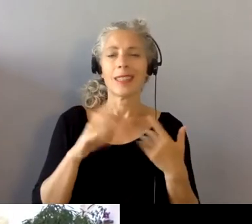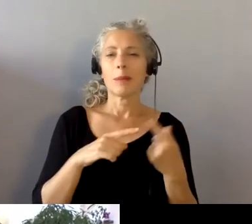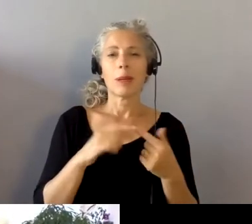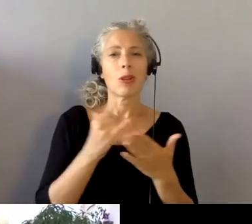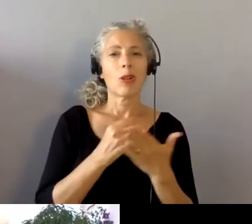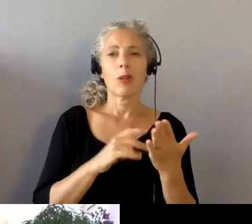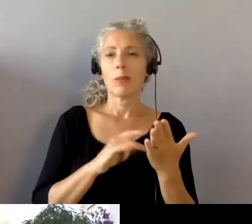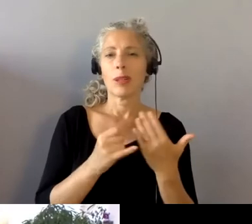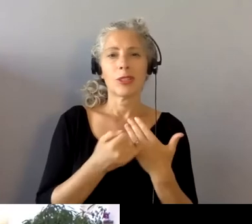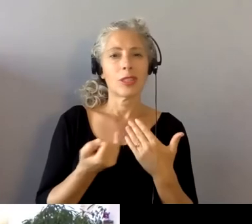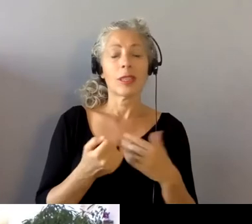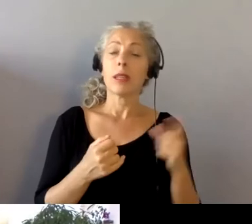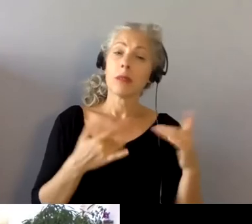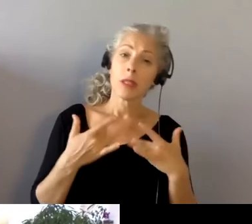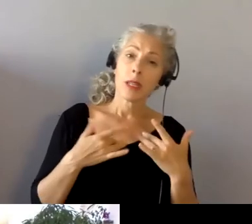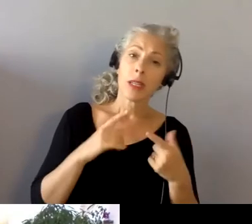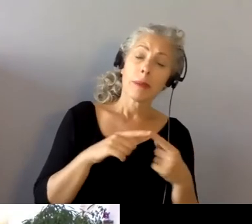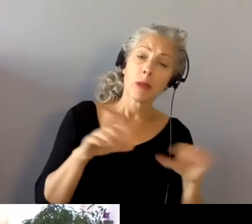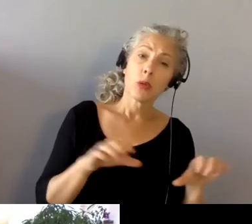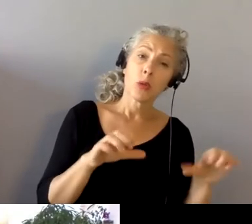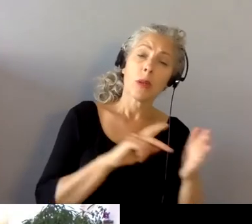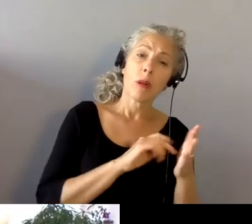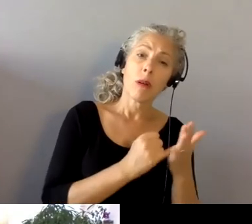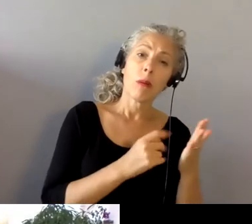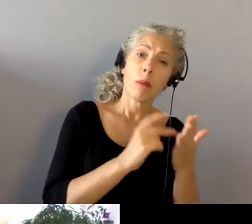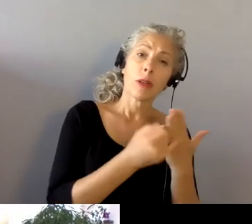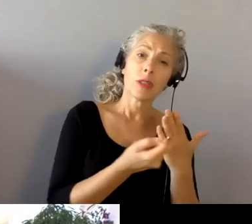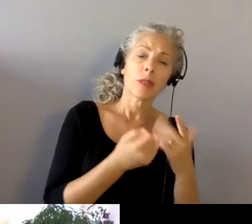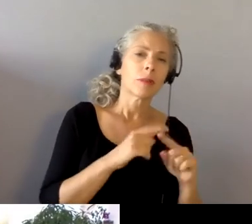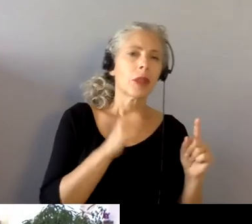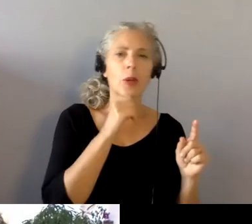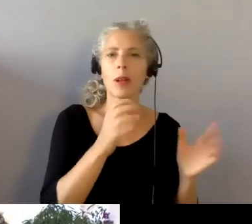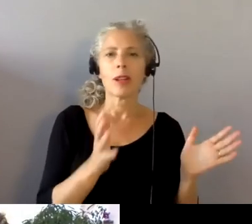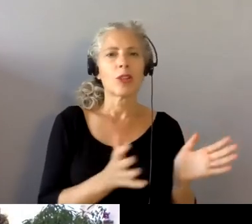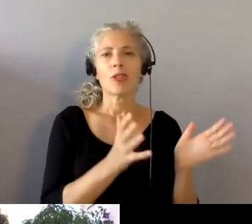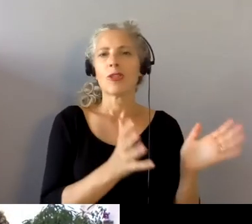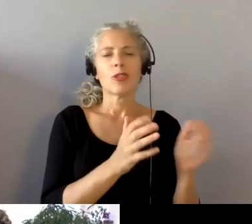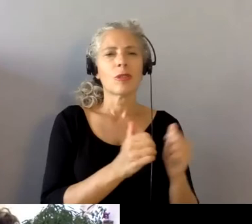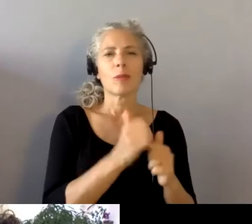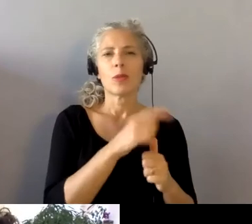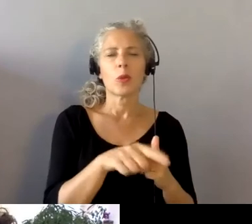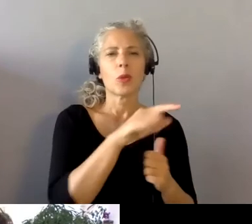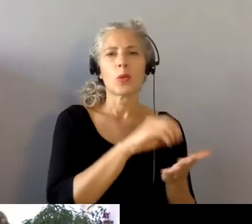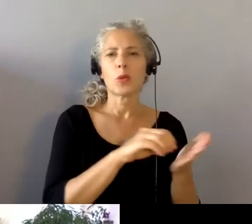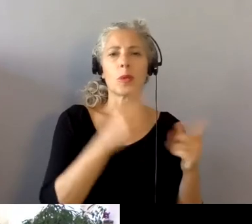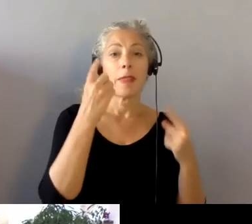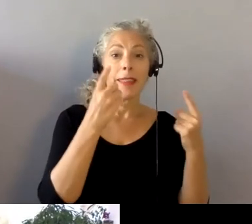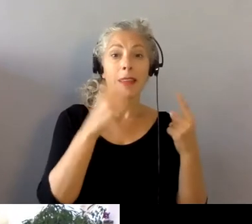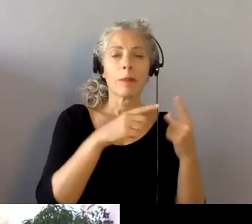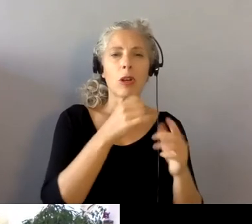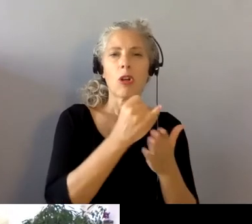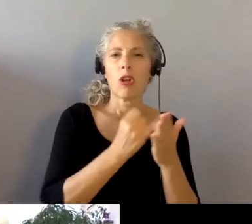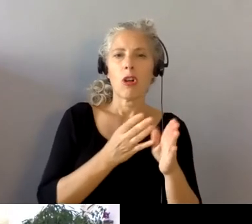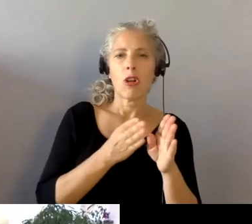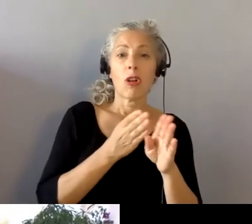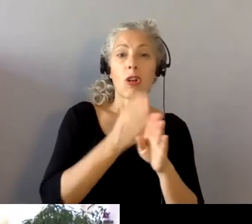project, or they were excited about them doing an art project, but they weren't encouraging of most of those students to think about arts as something